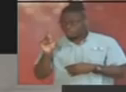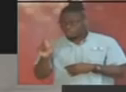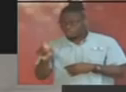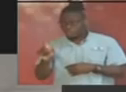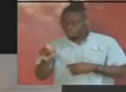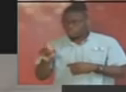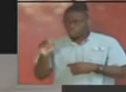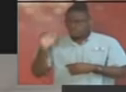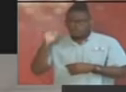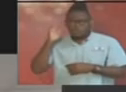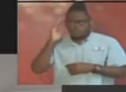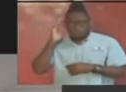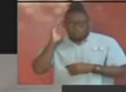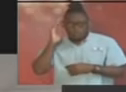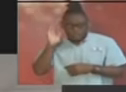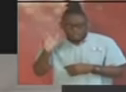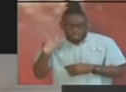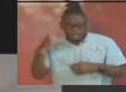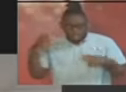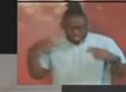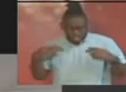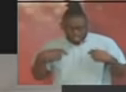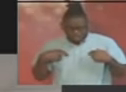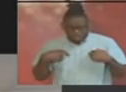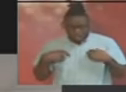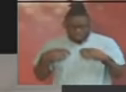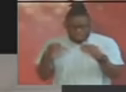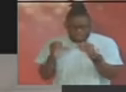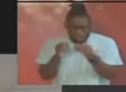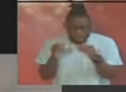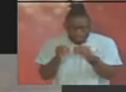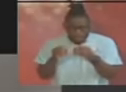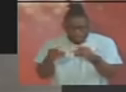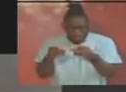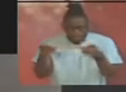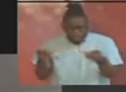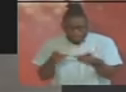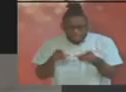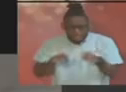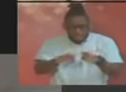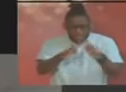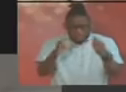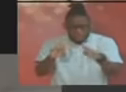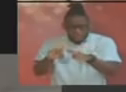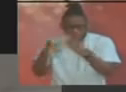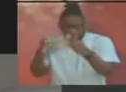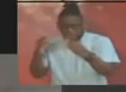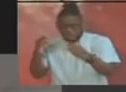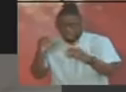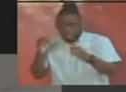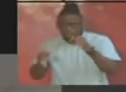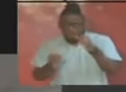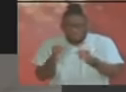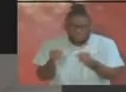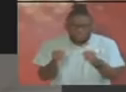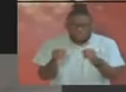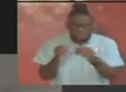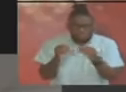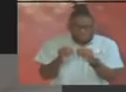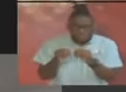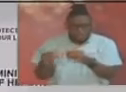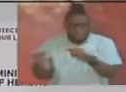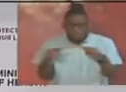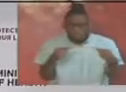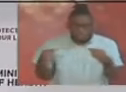organized sporting leagues to resume since our numbers are so low? Right, organized sporting leagues, yes? Is that what you said? Sporting. Yes. Okay, Yes. all